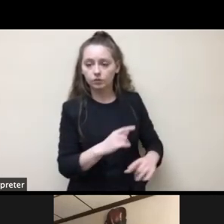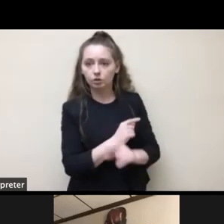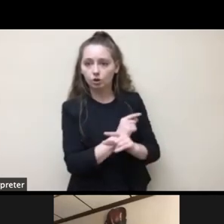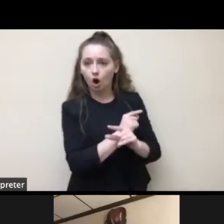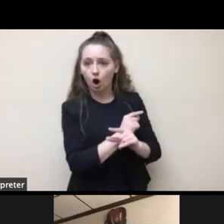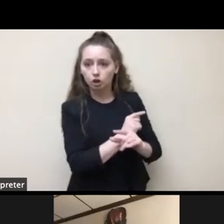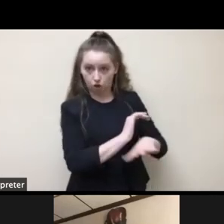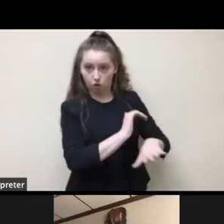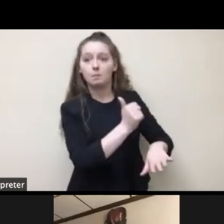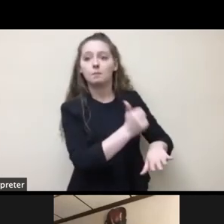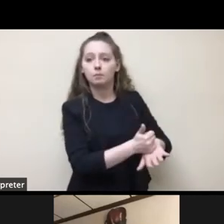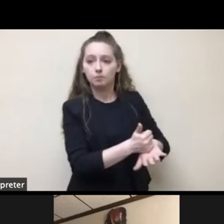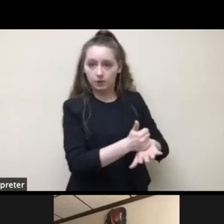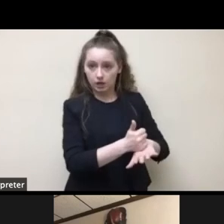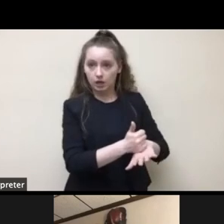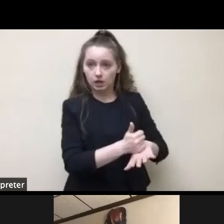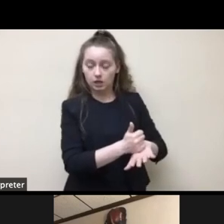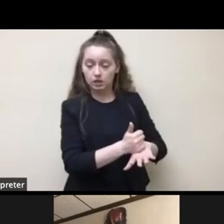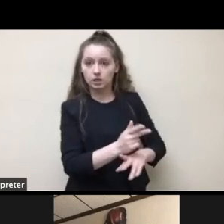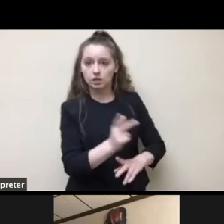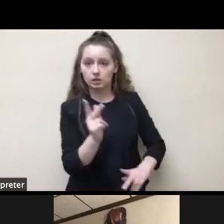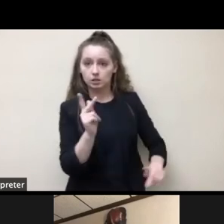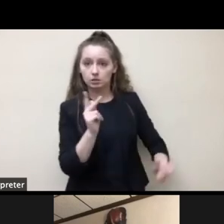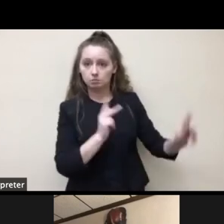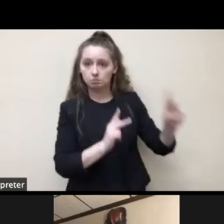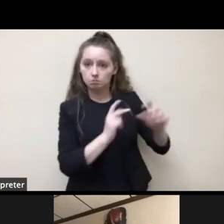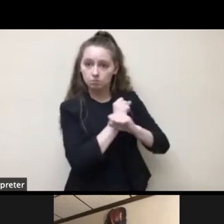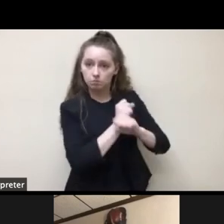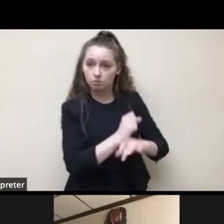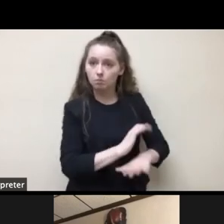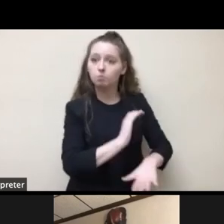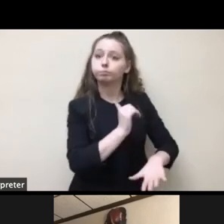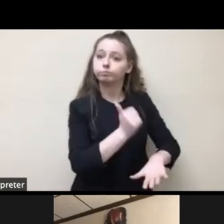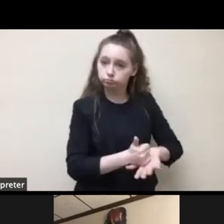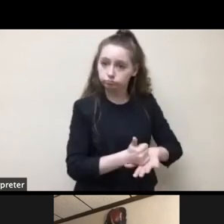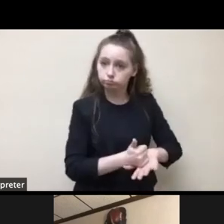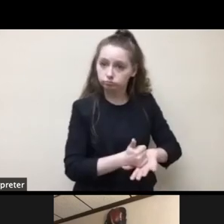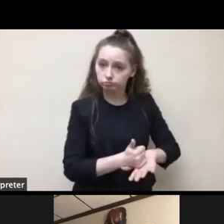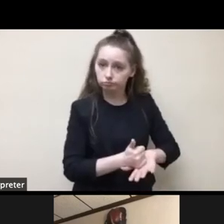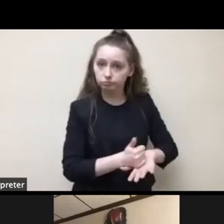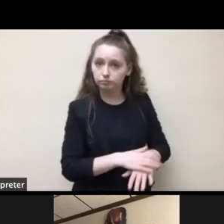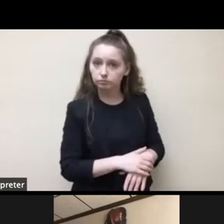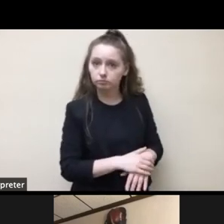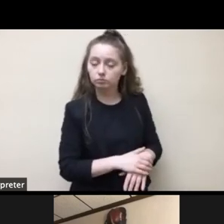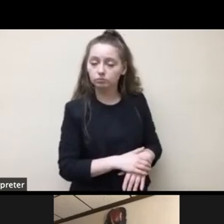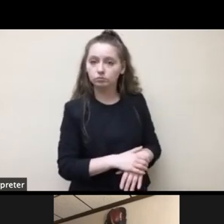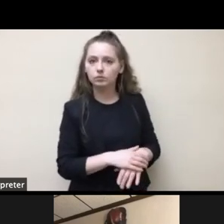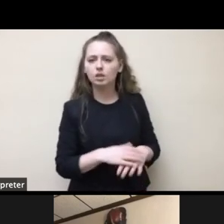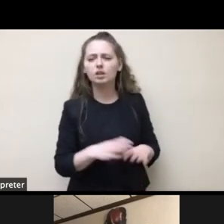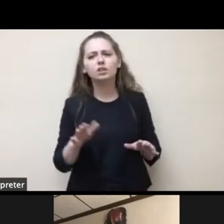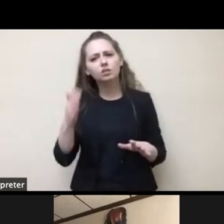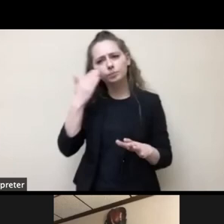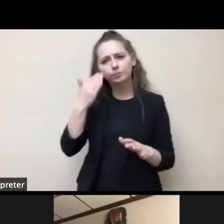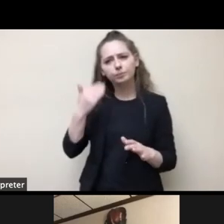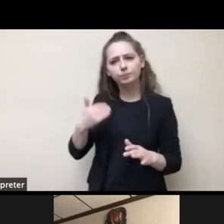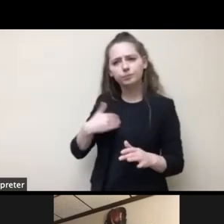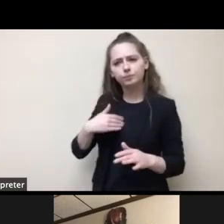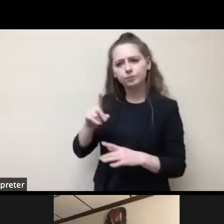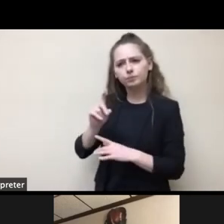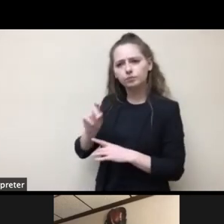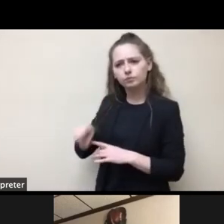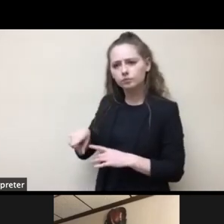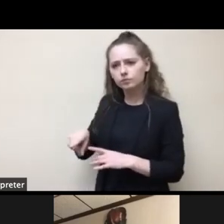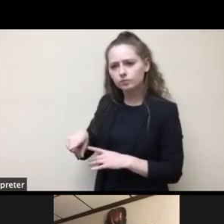take temperatures and treat people as quickly and efficiently as possible. You know, I have a question from the audience. Do you have any idea